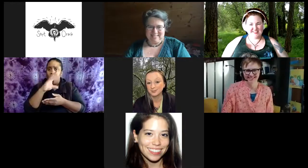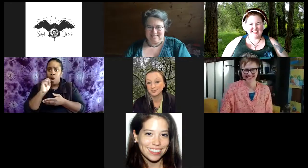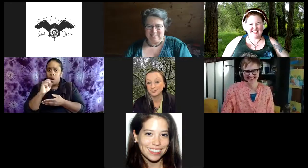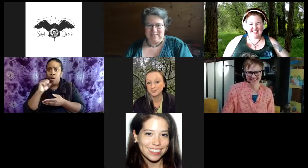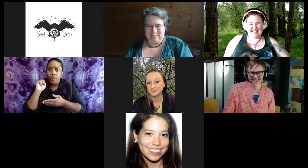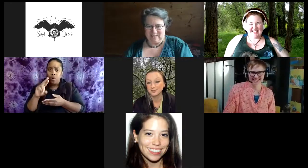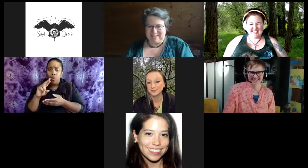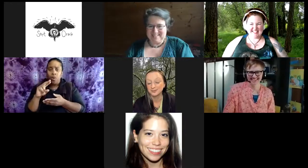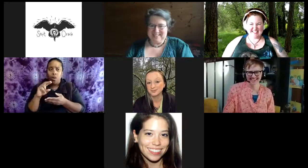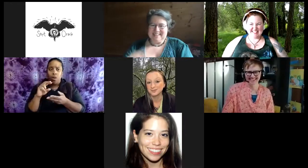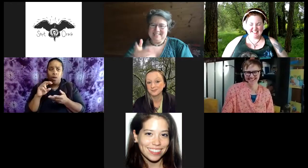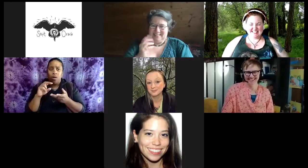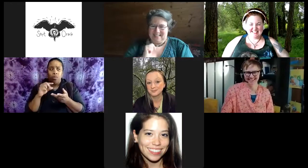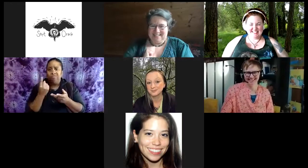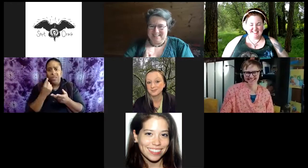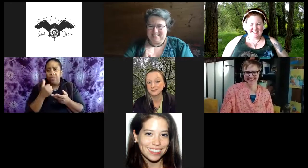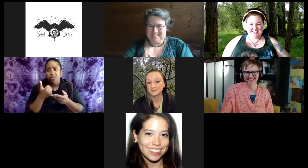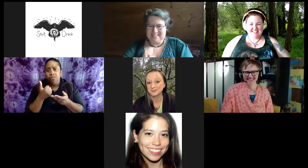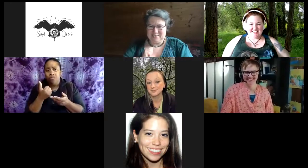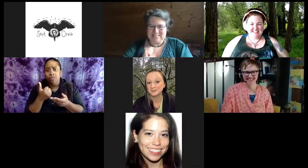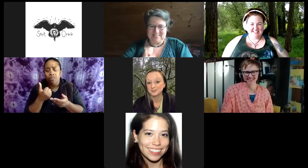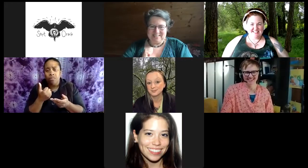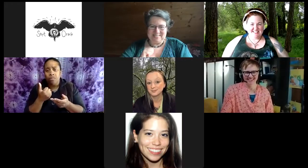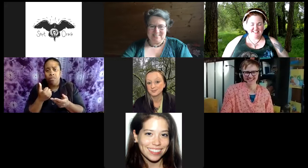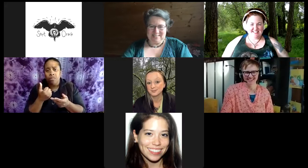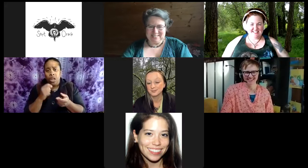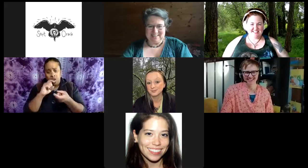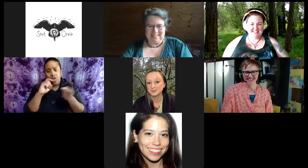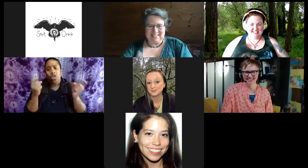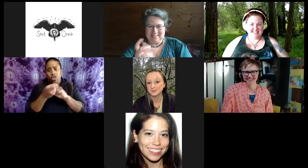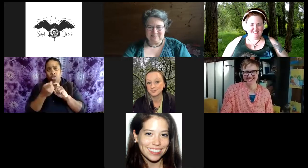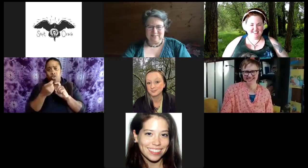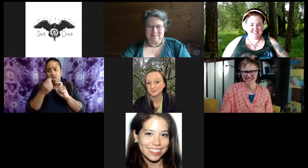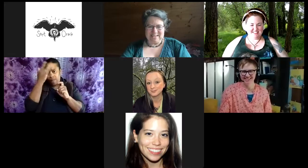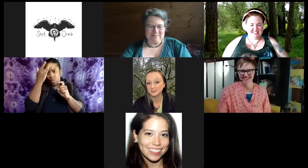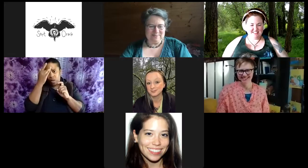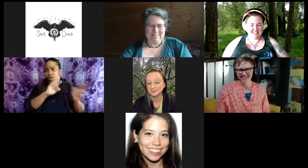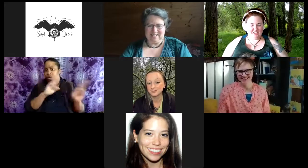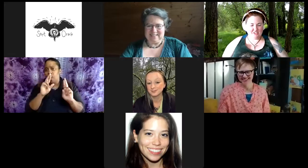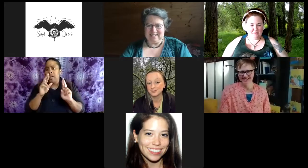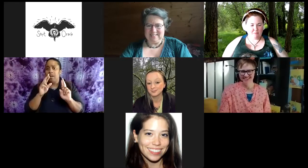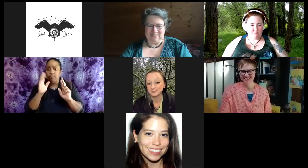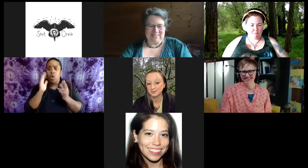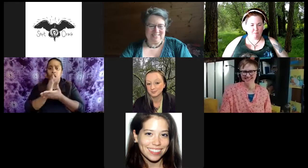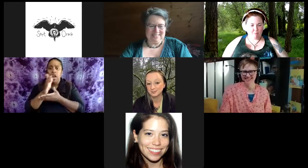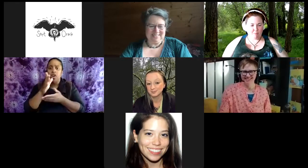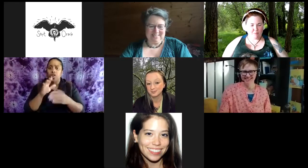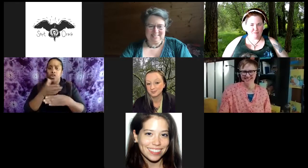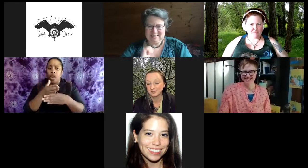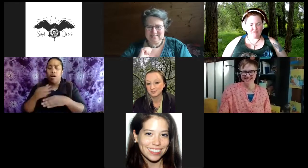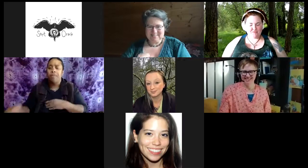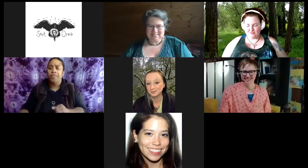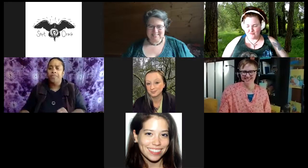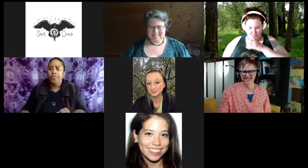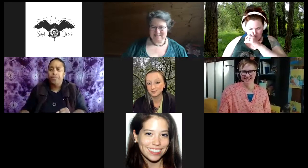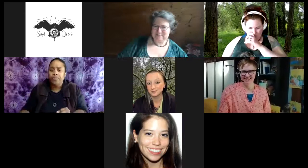in the sense of all this. So I'll let the Shift Witch is ready, so I'll let her share, and that's a little bit from me. All right, go ahead, Shift Witch.